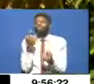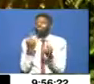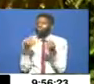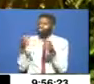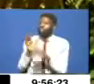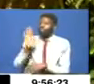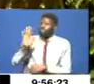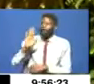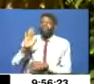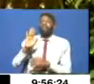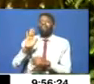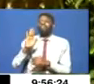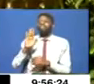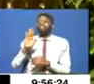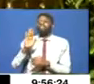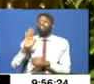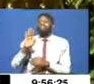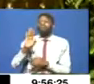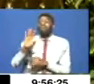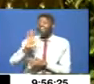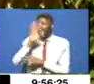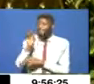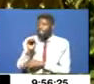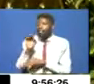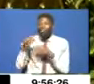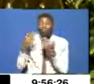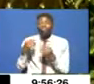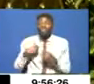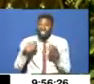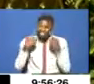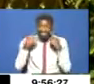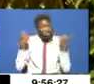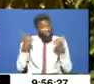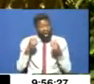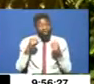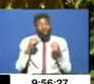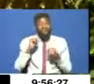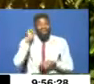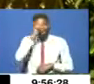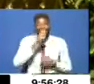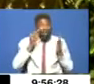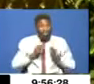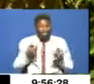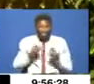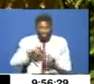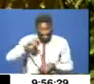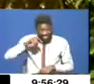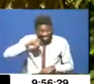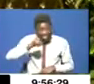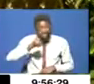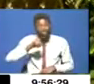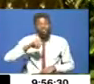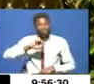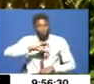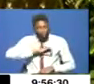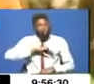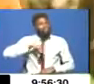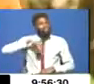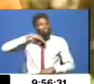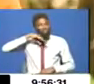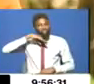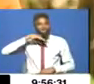of Africans. I have never seen an African like you coming with your own dog. He says,